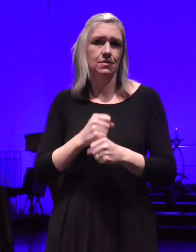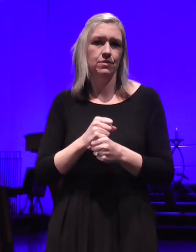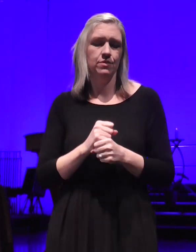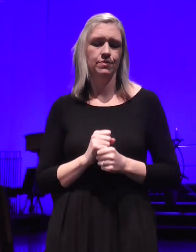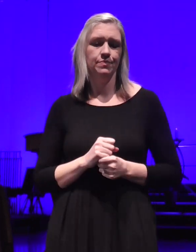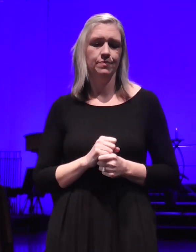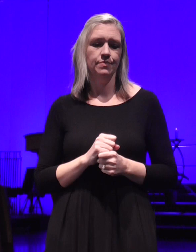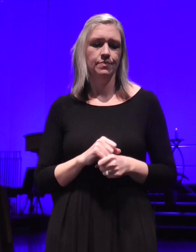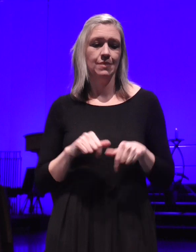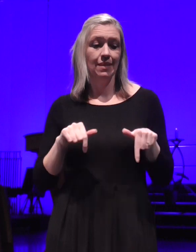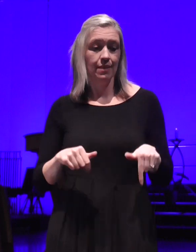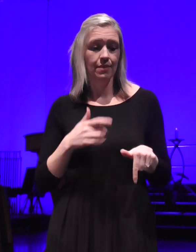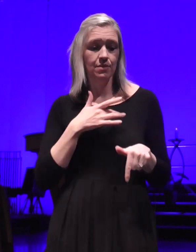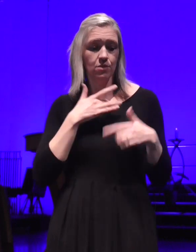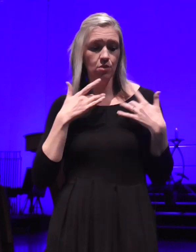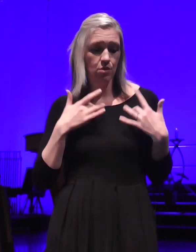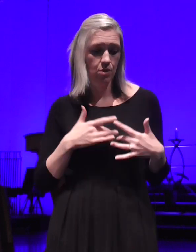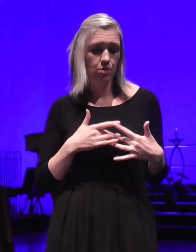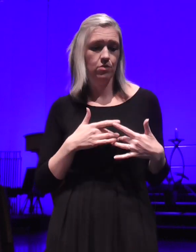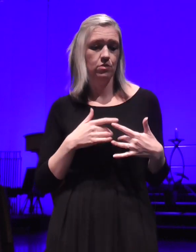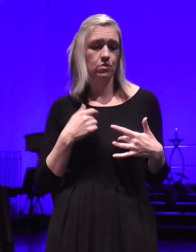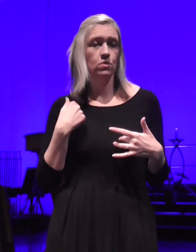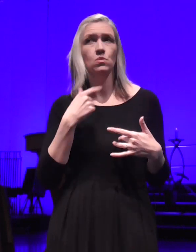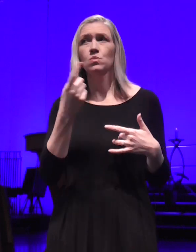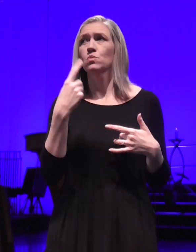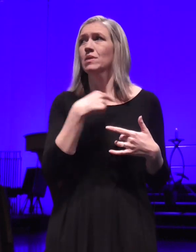In this heart, we experience our connection